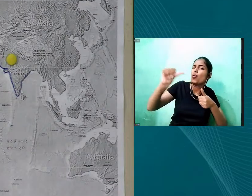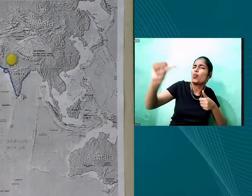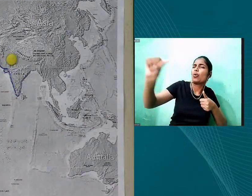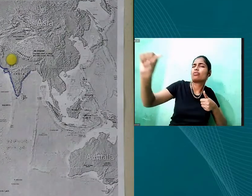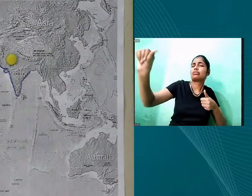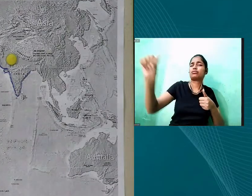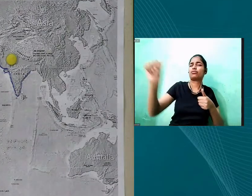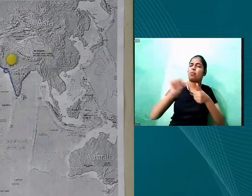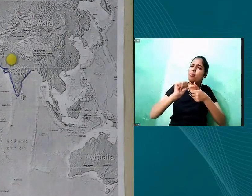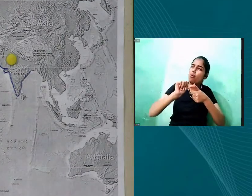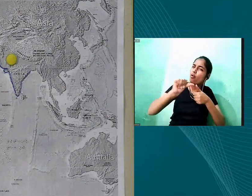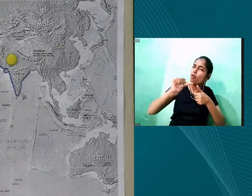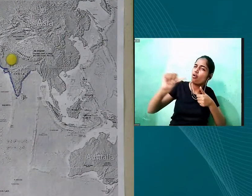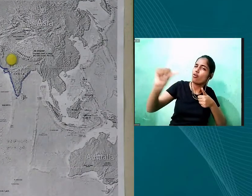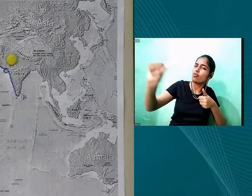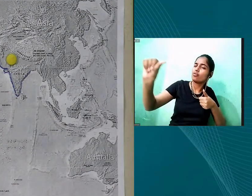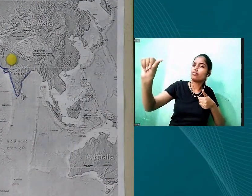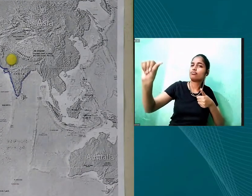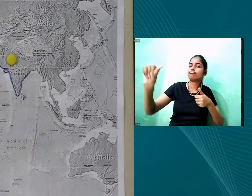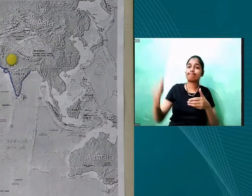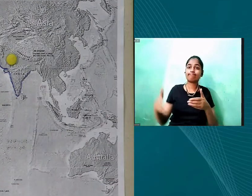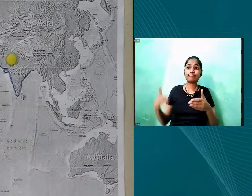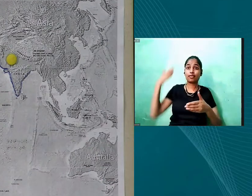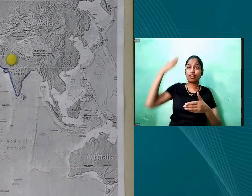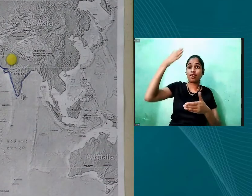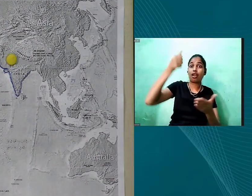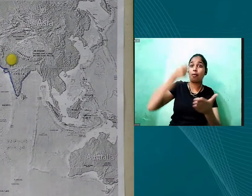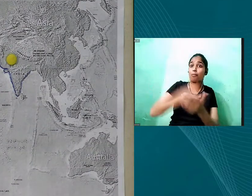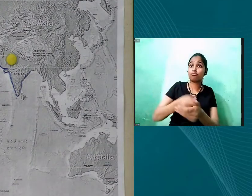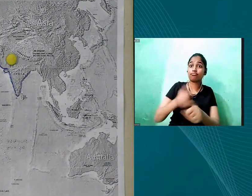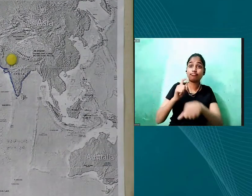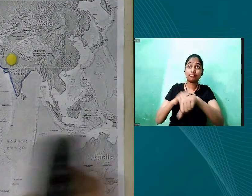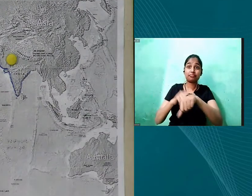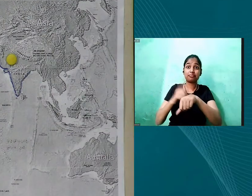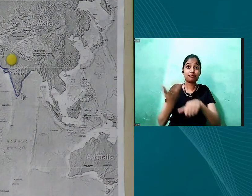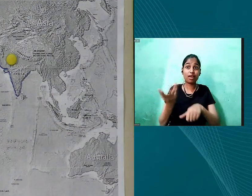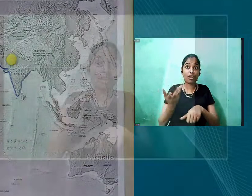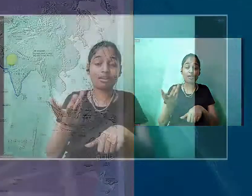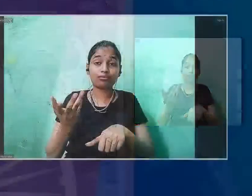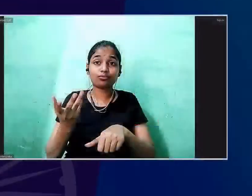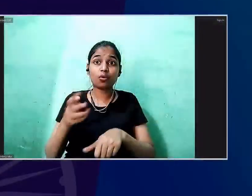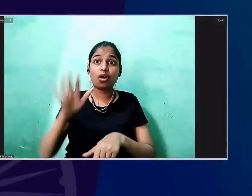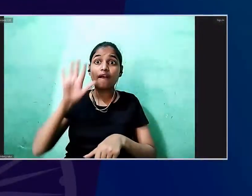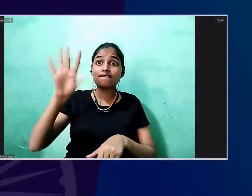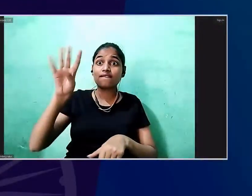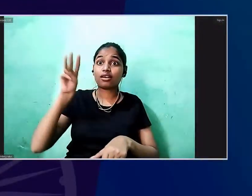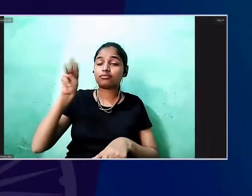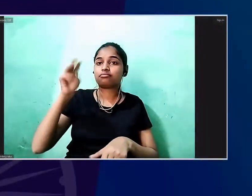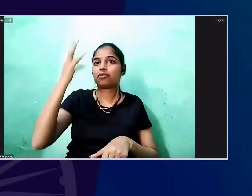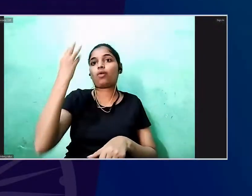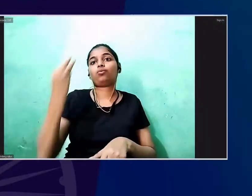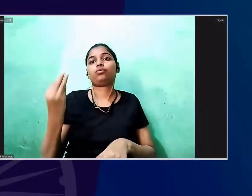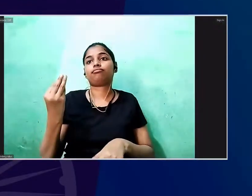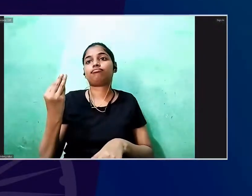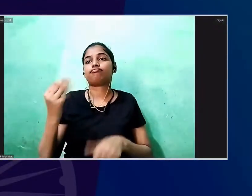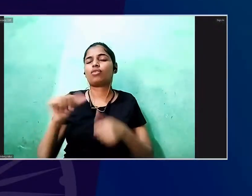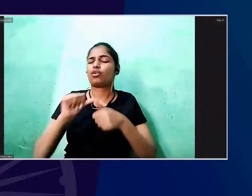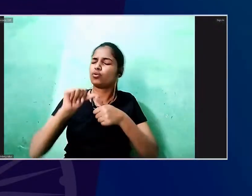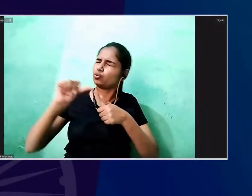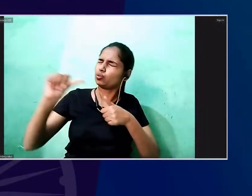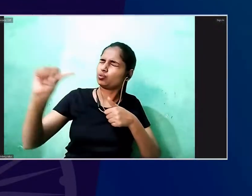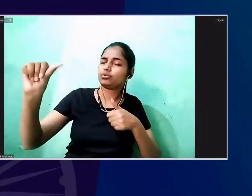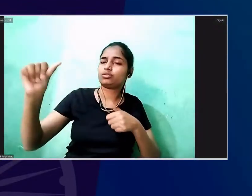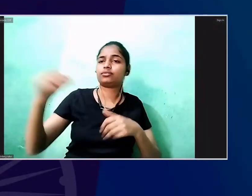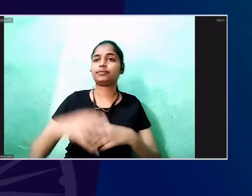why the writer had to take a plane. Okay, ma'am. Now, we move to the homework, ma'am. So,